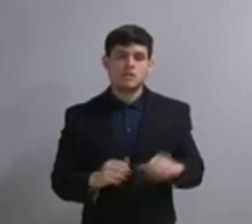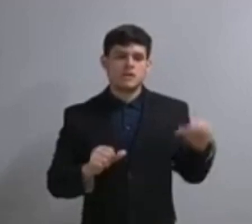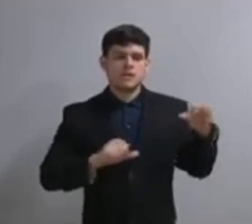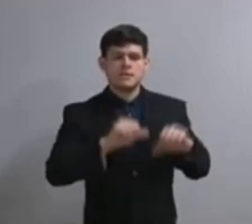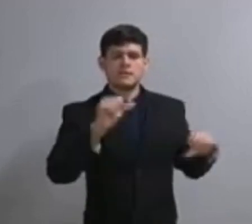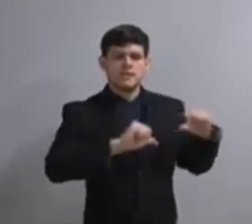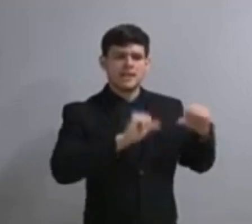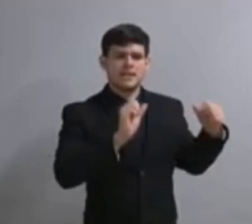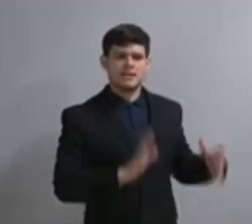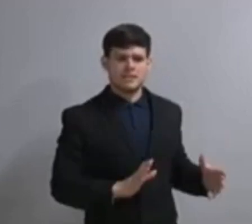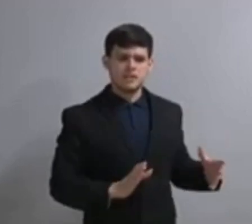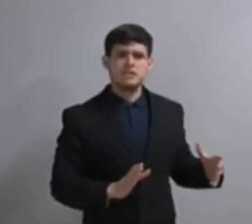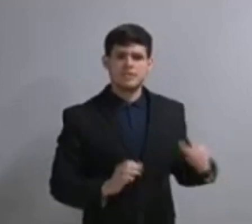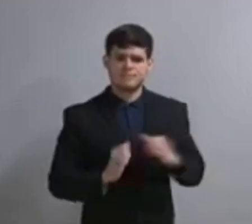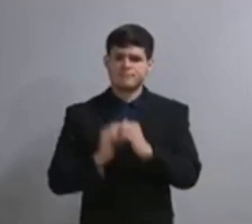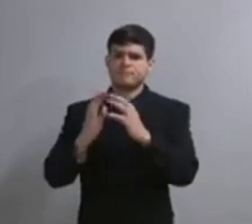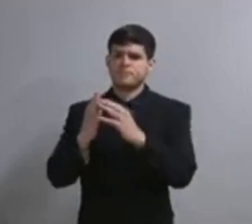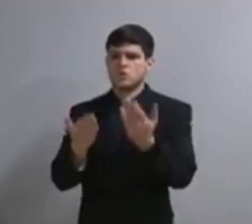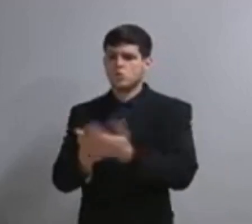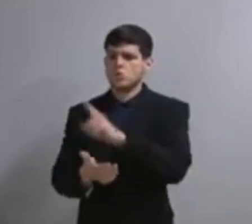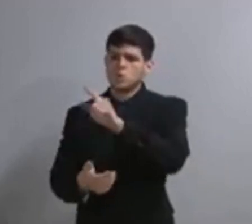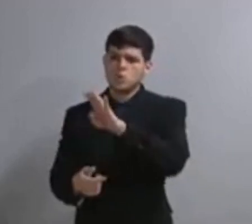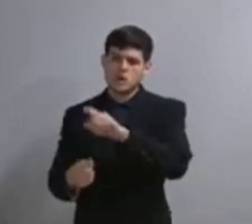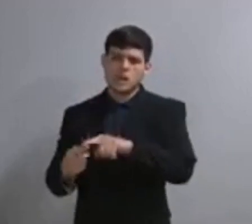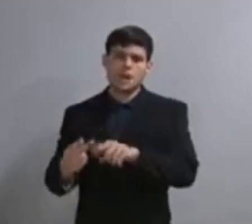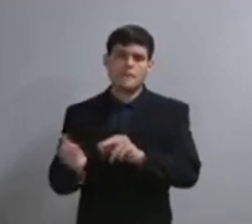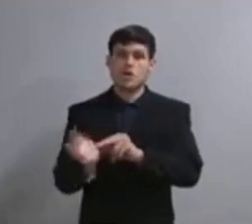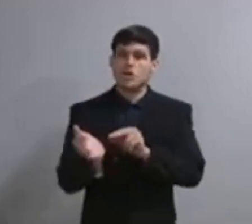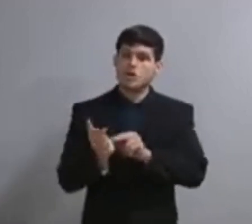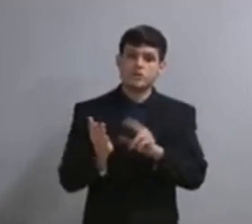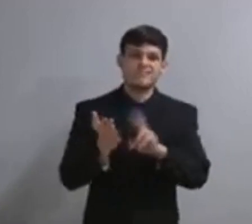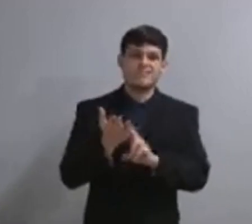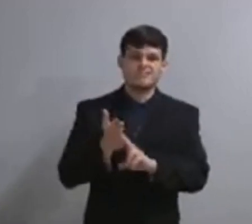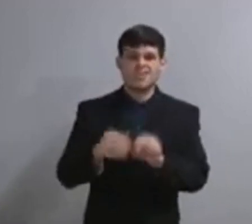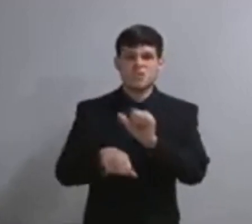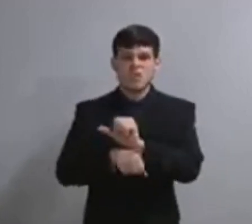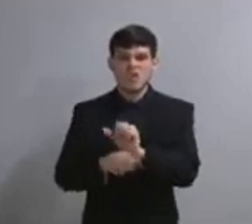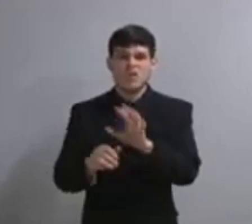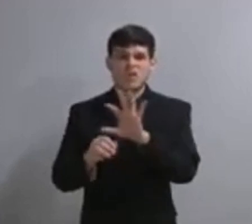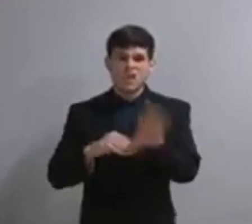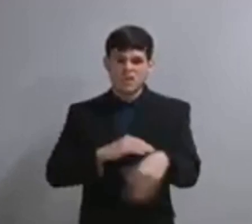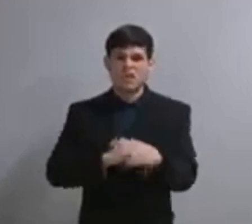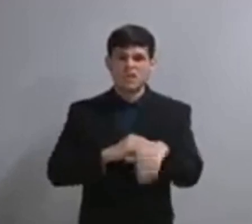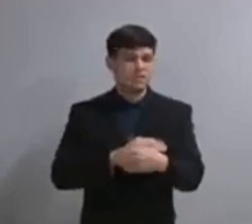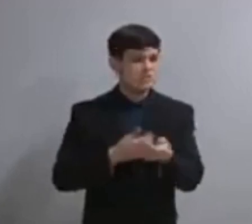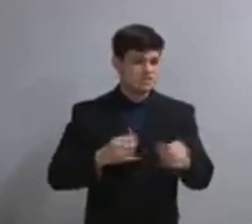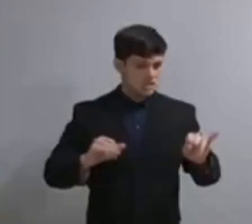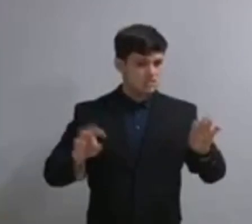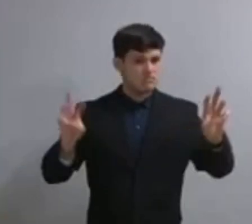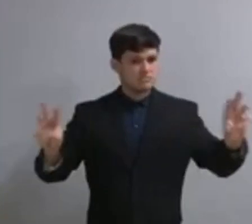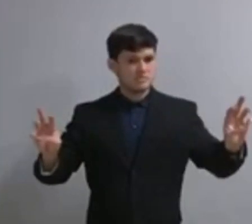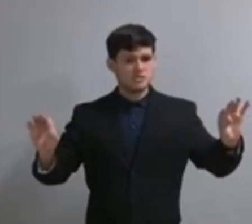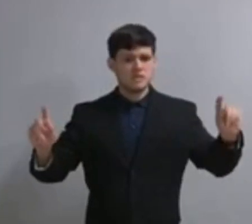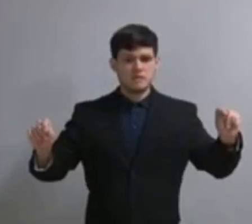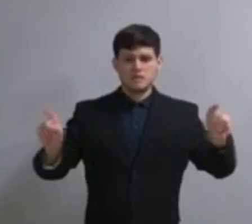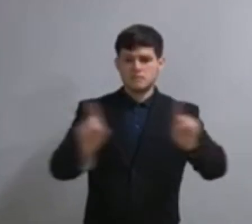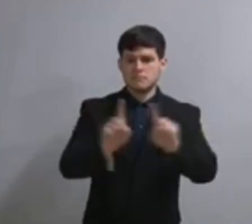Scientists opened new labs, nurses clocked in extra hours, and you stayed 6 feet apart.